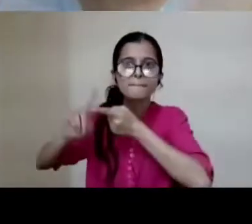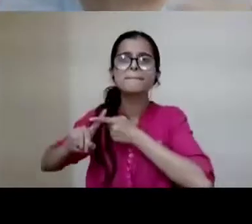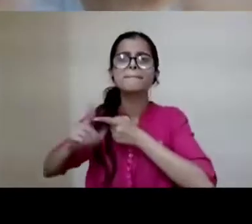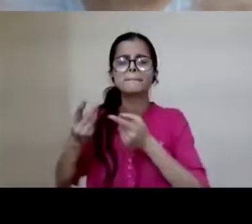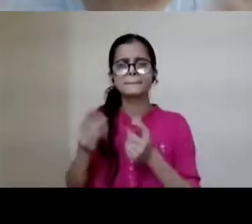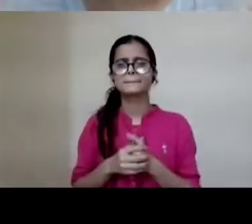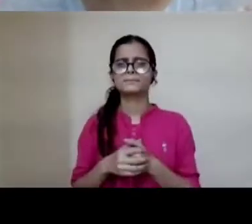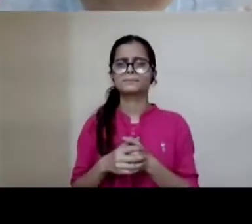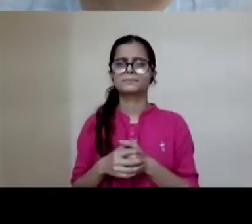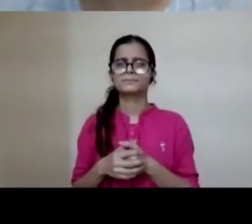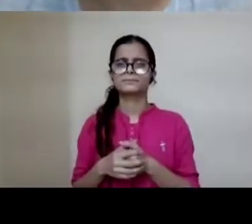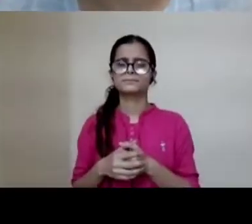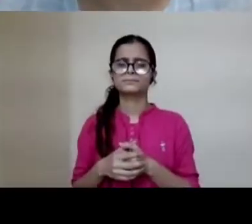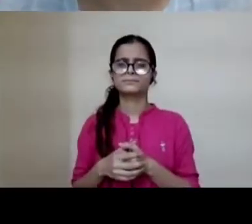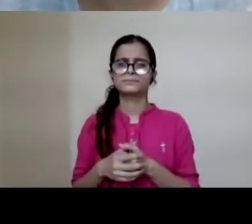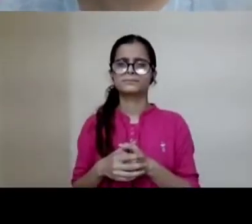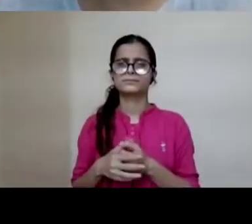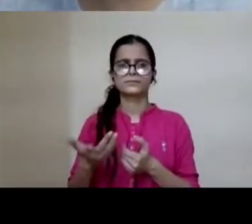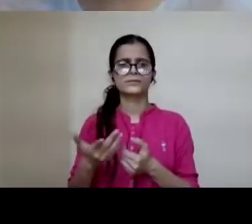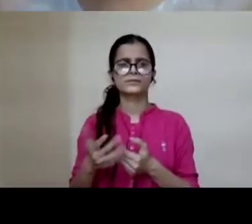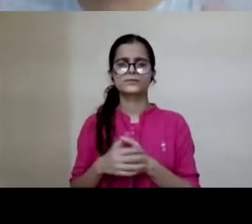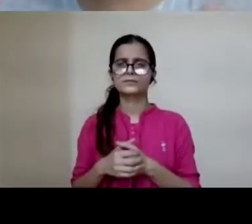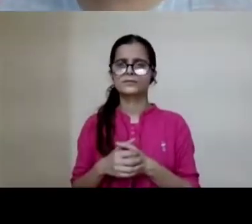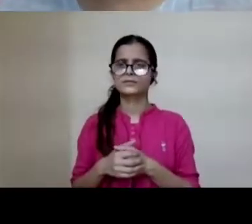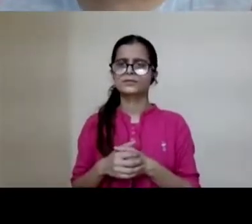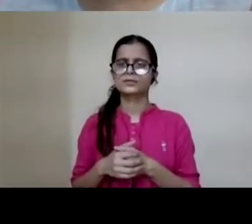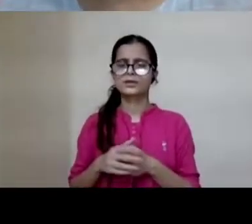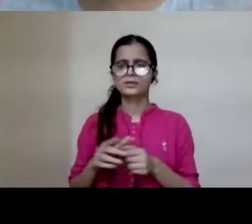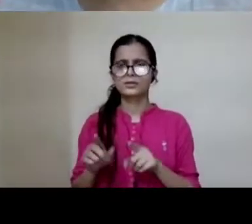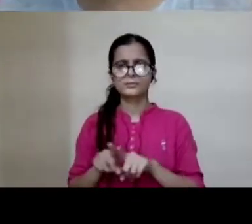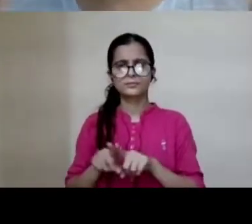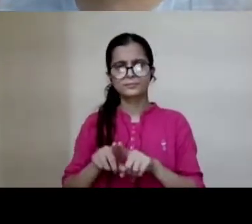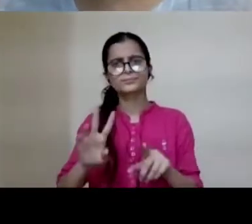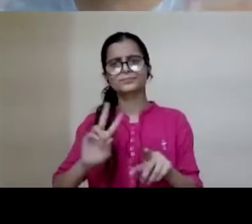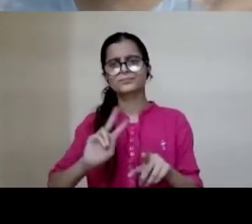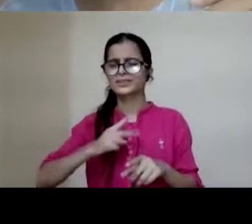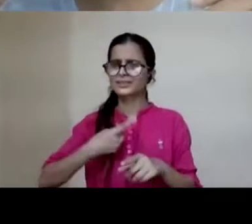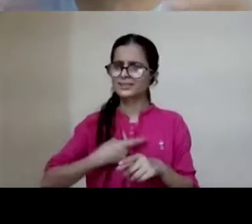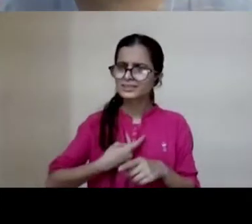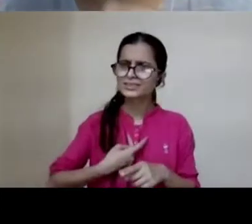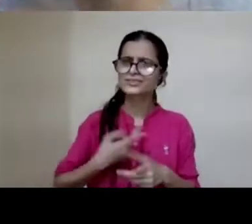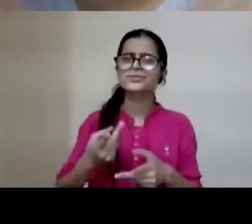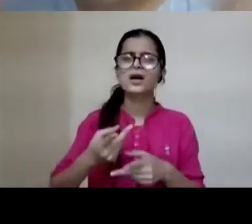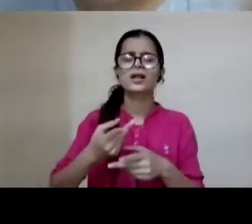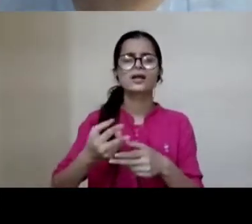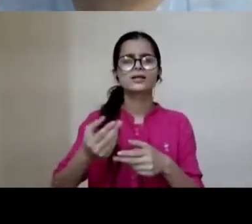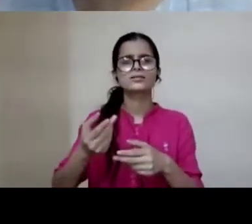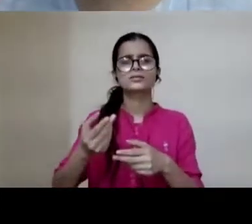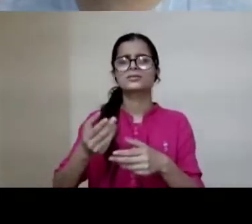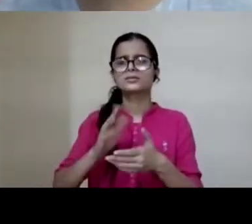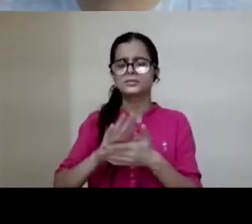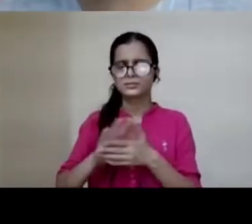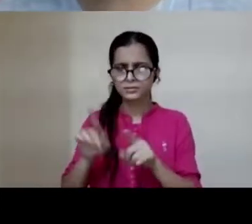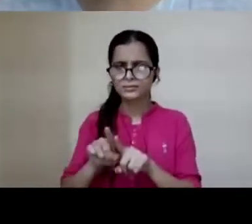acquainted with the whole notion of intersectionality, you started to realize that, okay, within